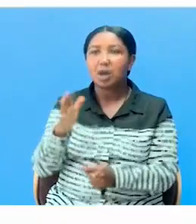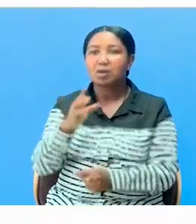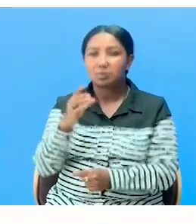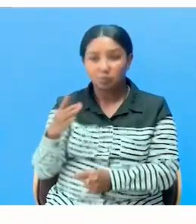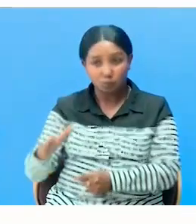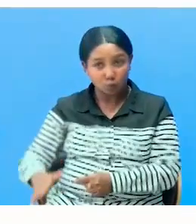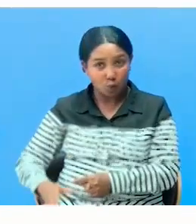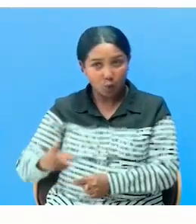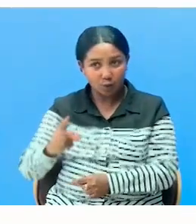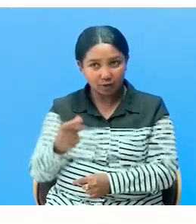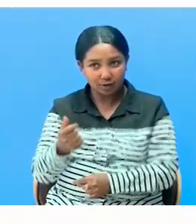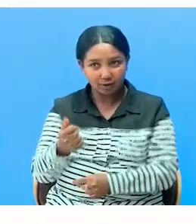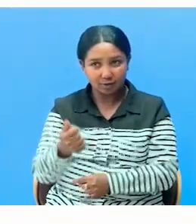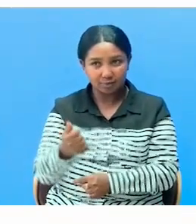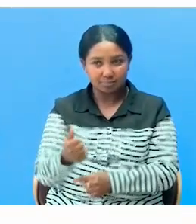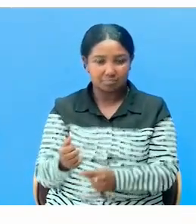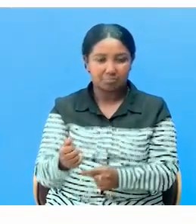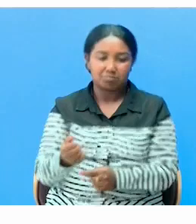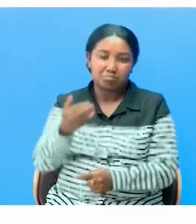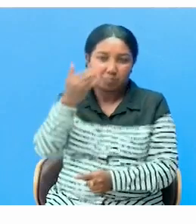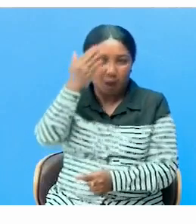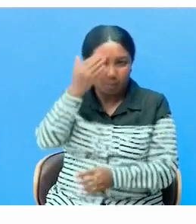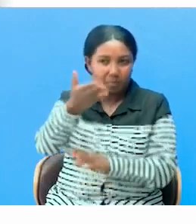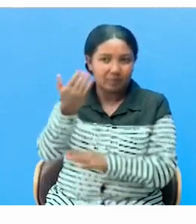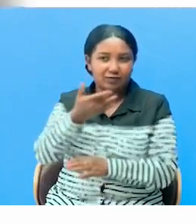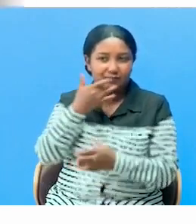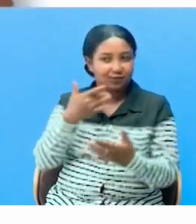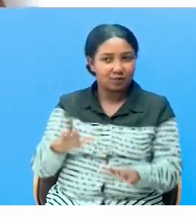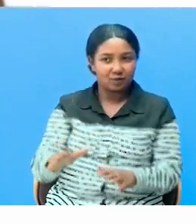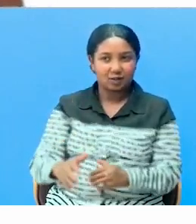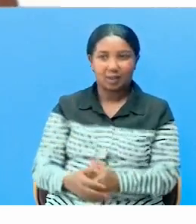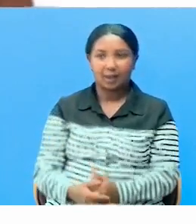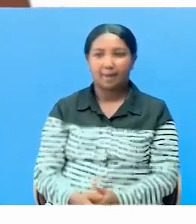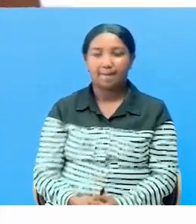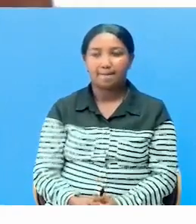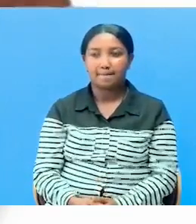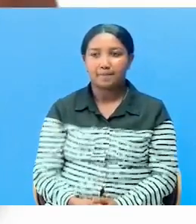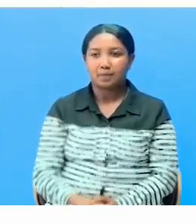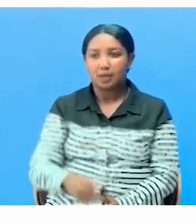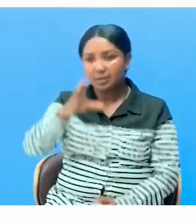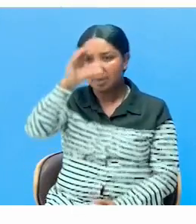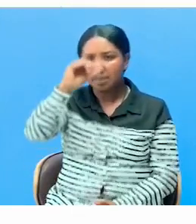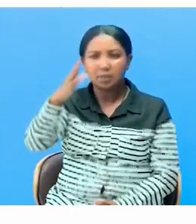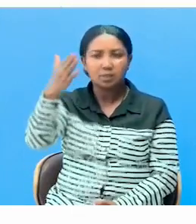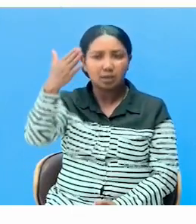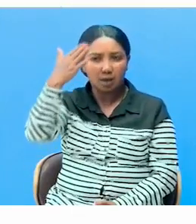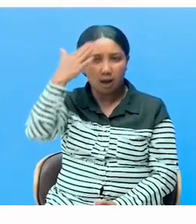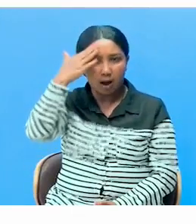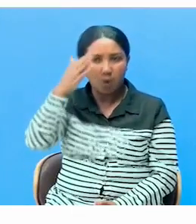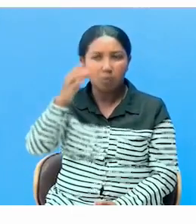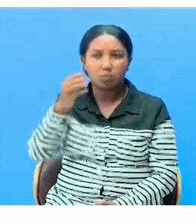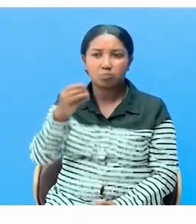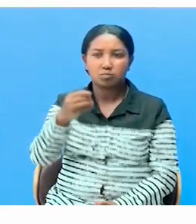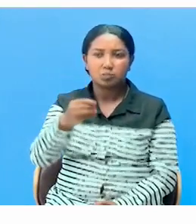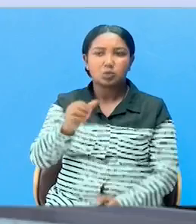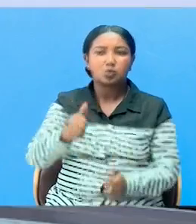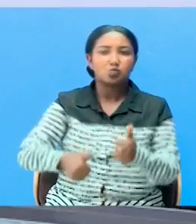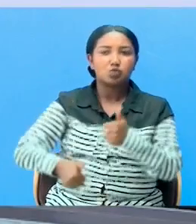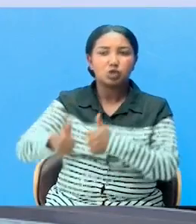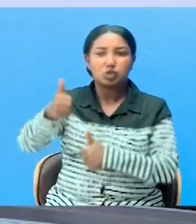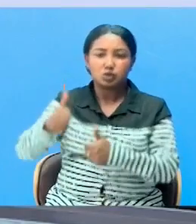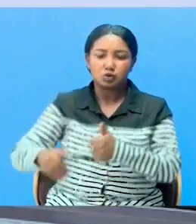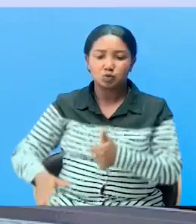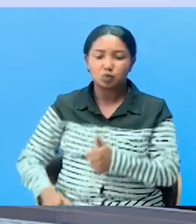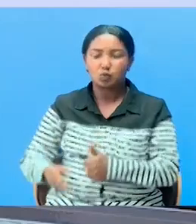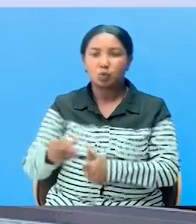dog? It is a specific dog. The person know what kinds of dog or which dogs he is